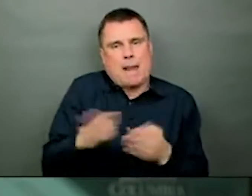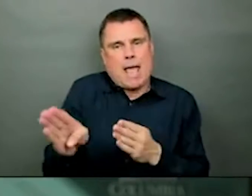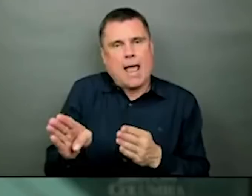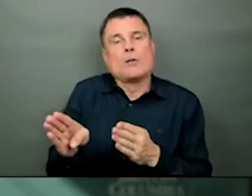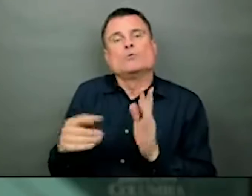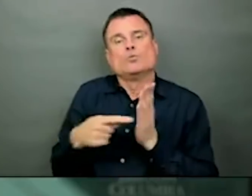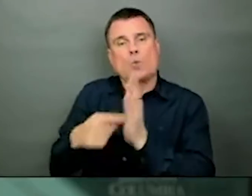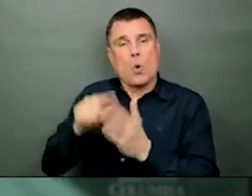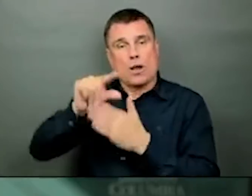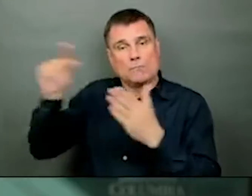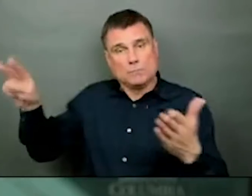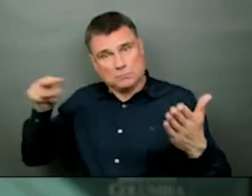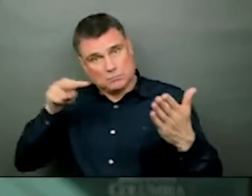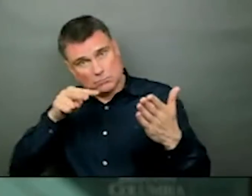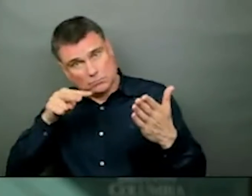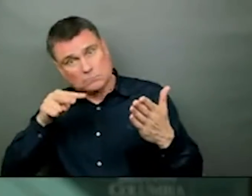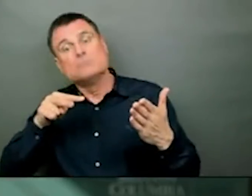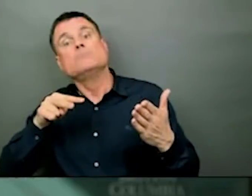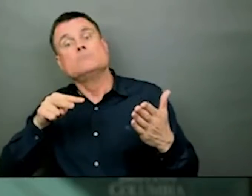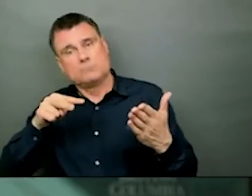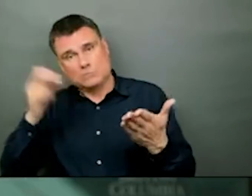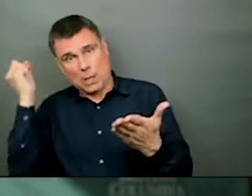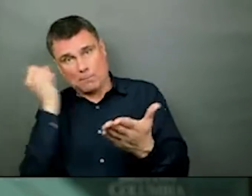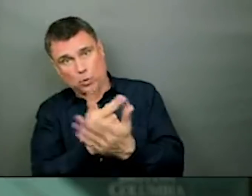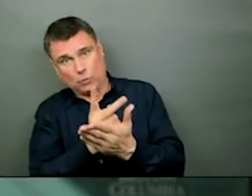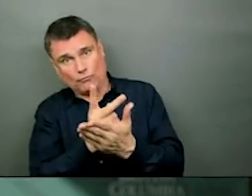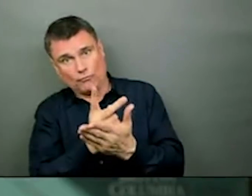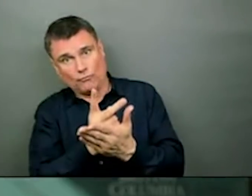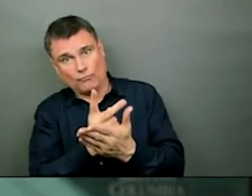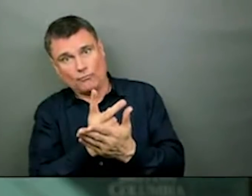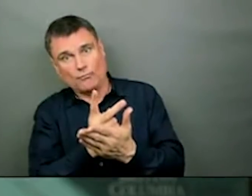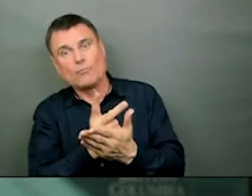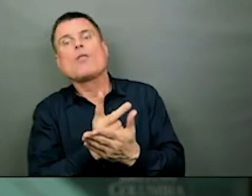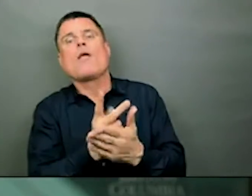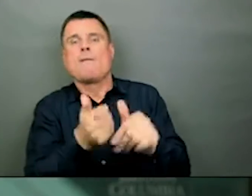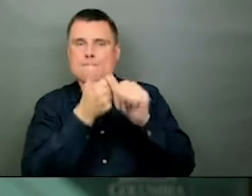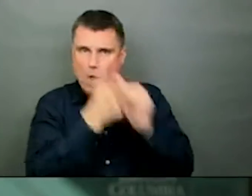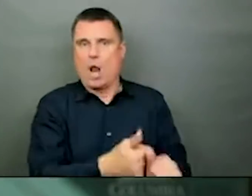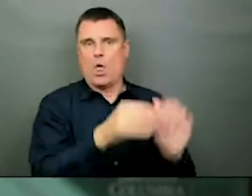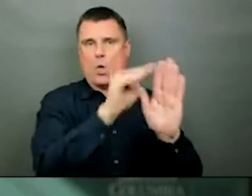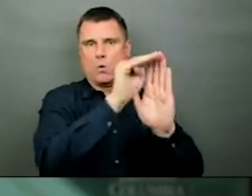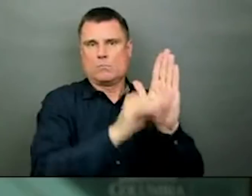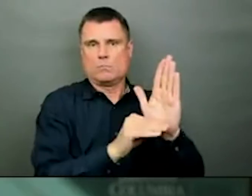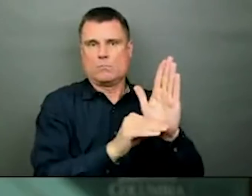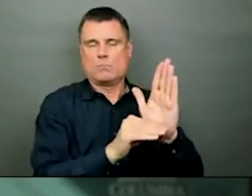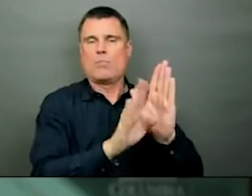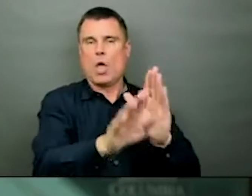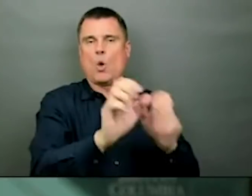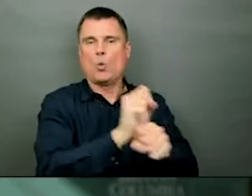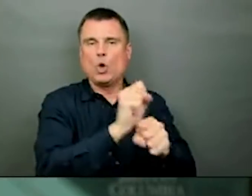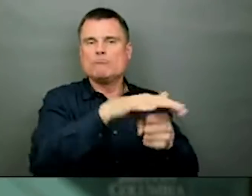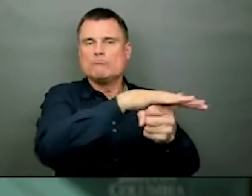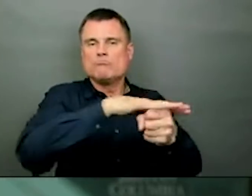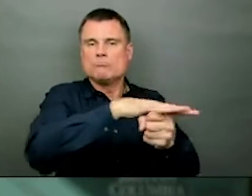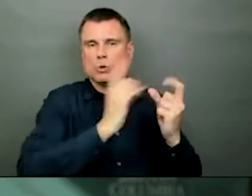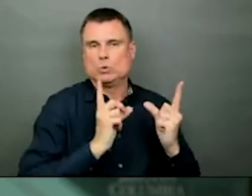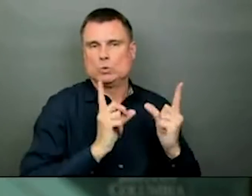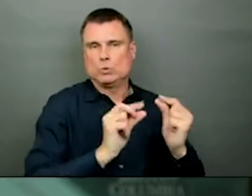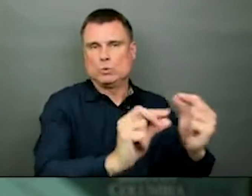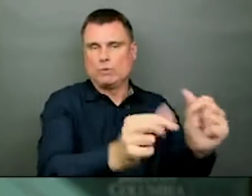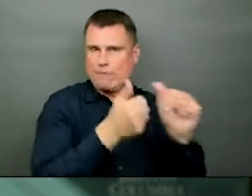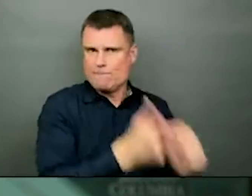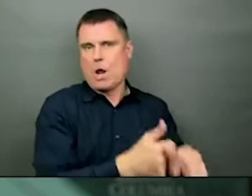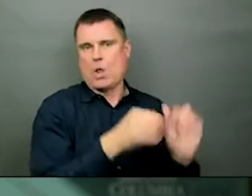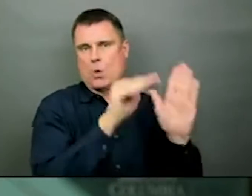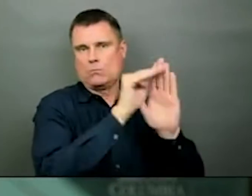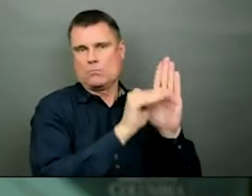community, and that means when people are engaging and interacting with one another in large numbers.